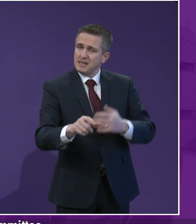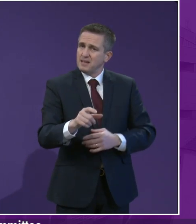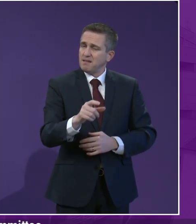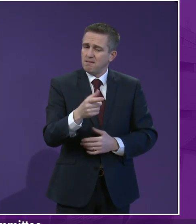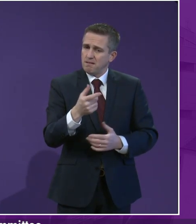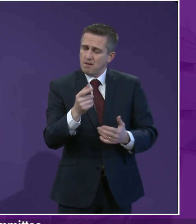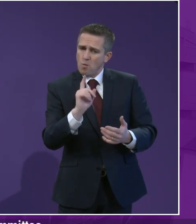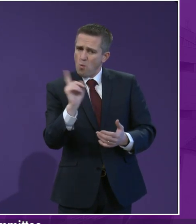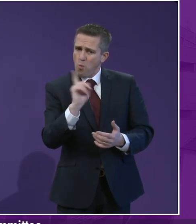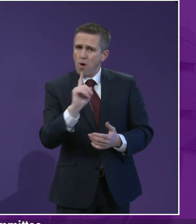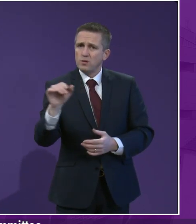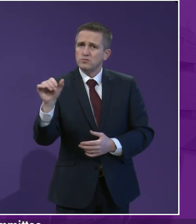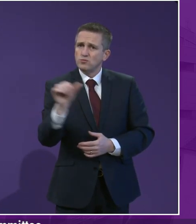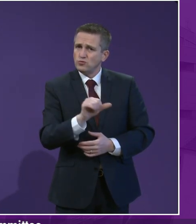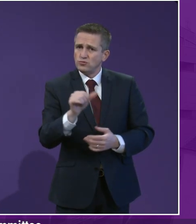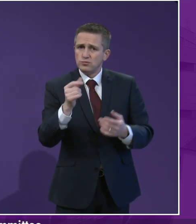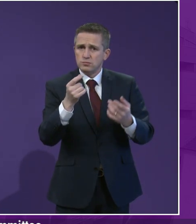Yeah?